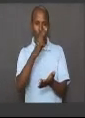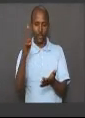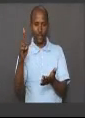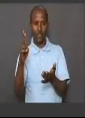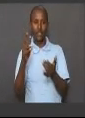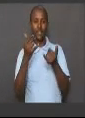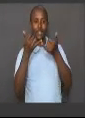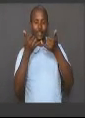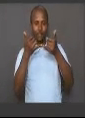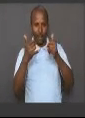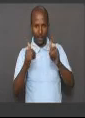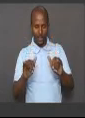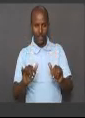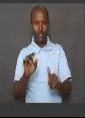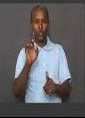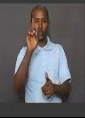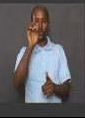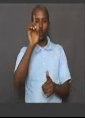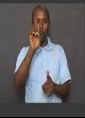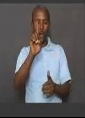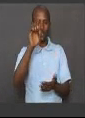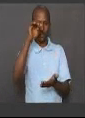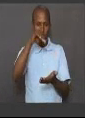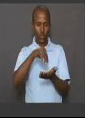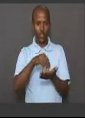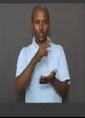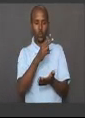7,200 divided by